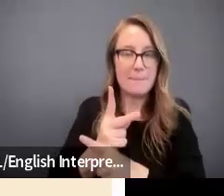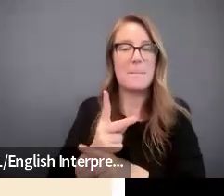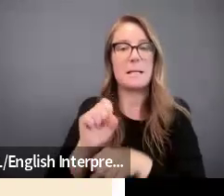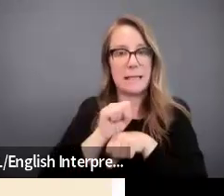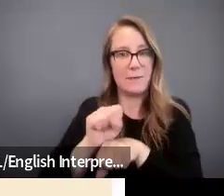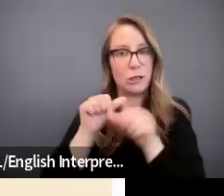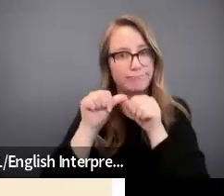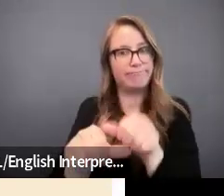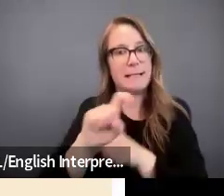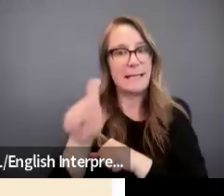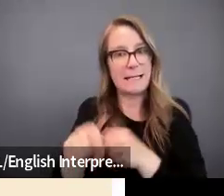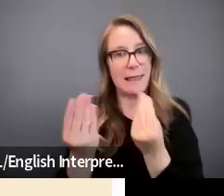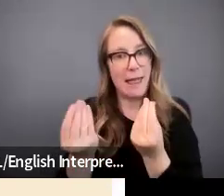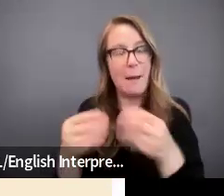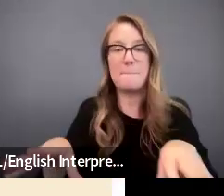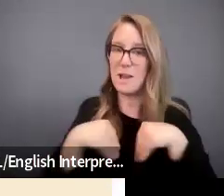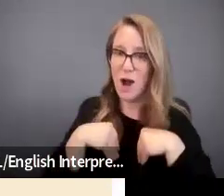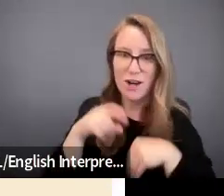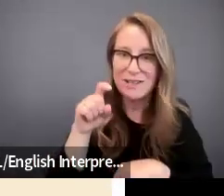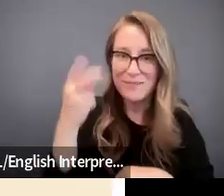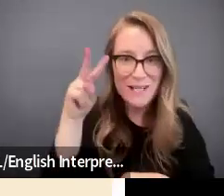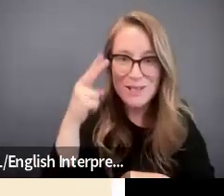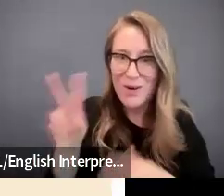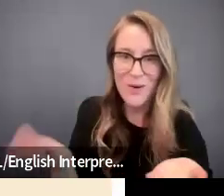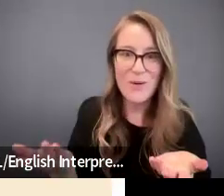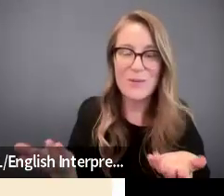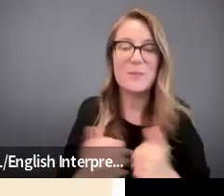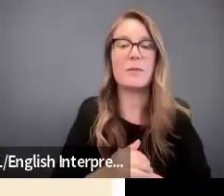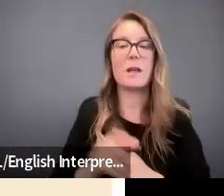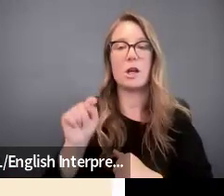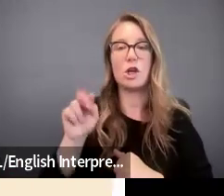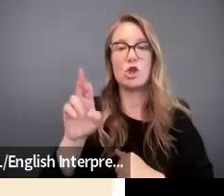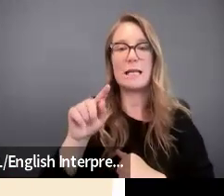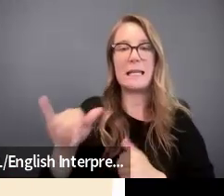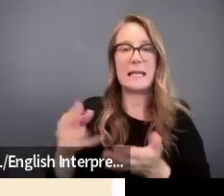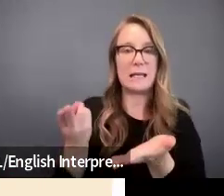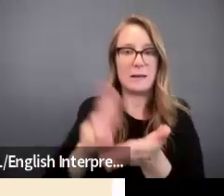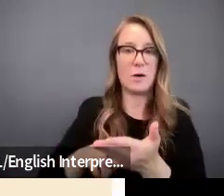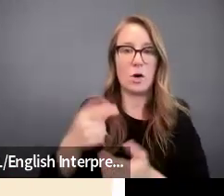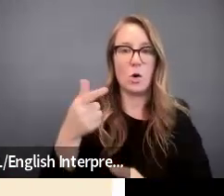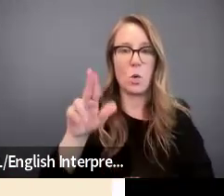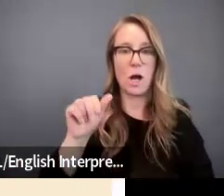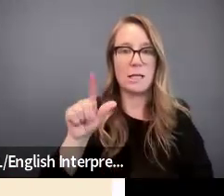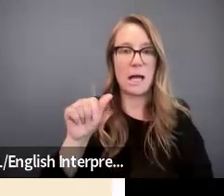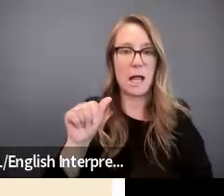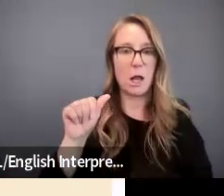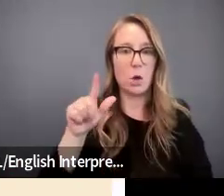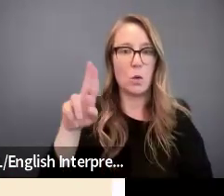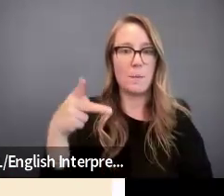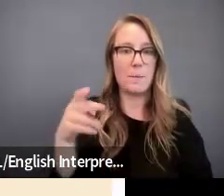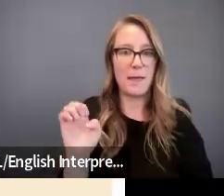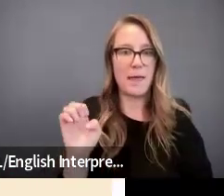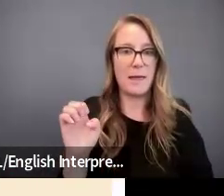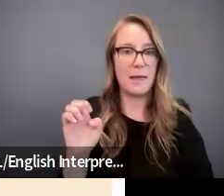land, which belonged to Mexico. And in the Treaty of Guadalupe Hidalgo, with the U.S.